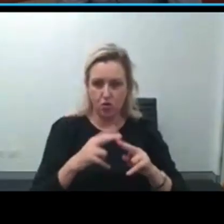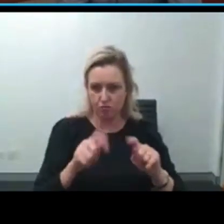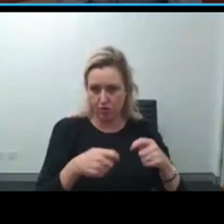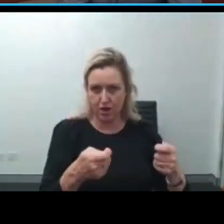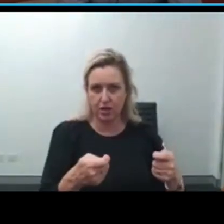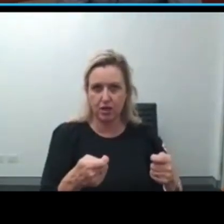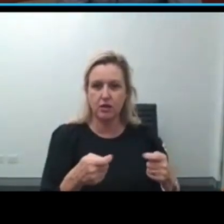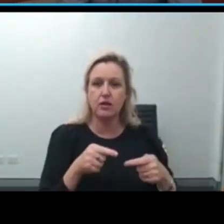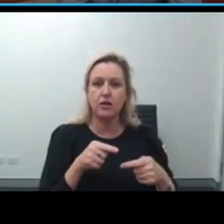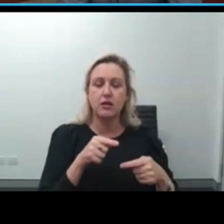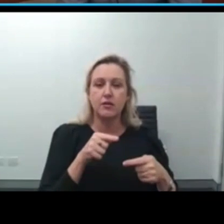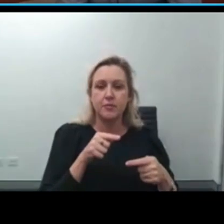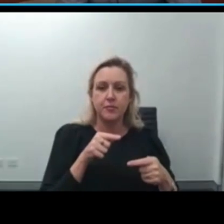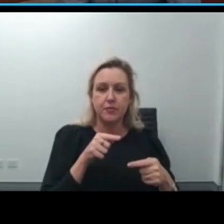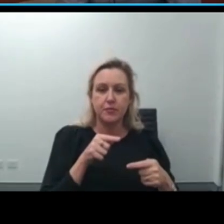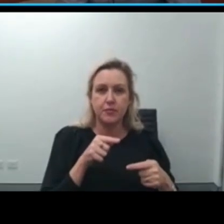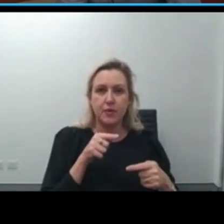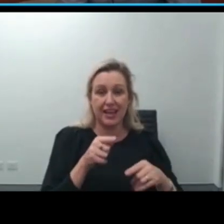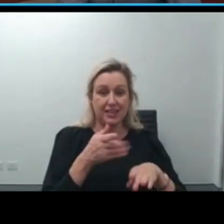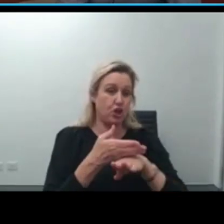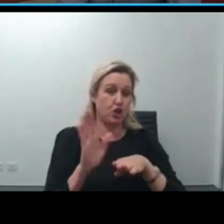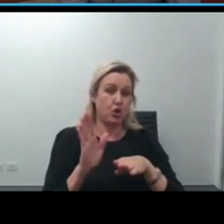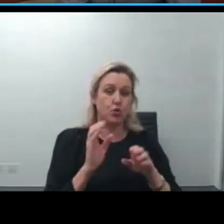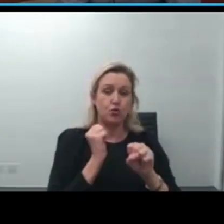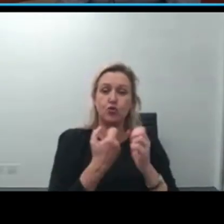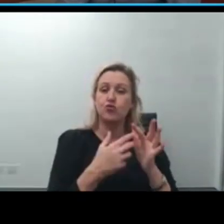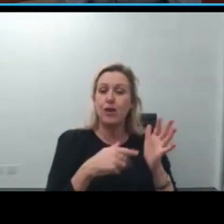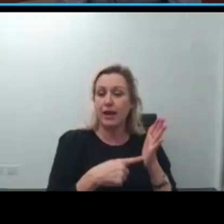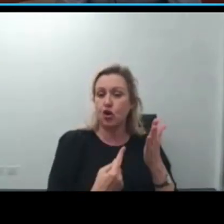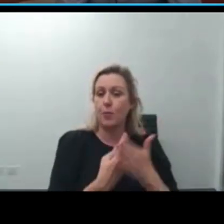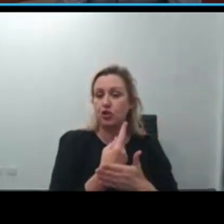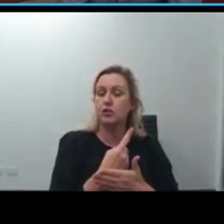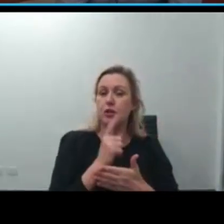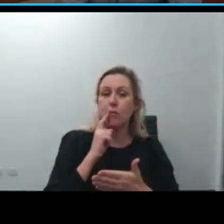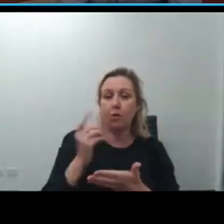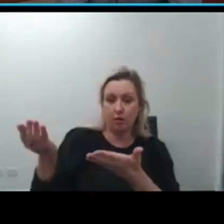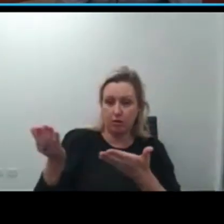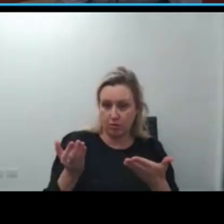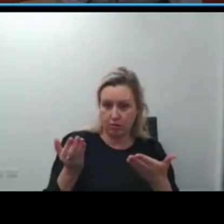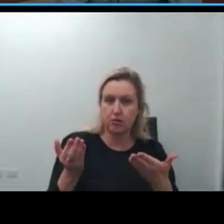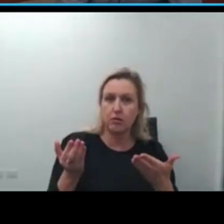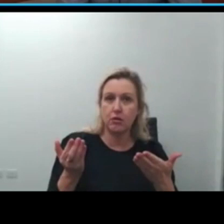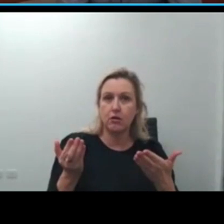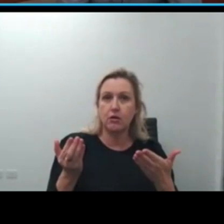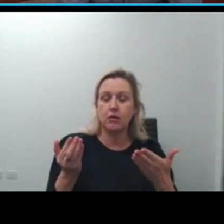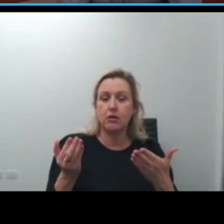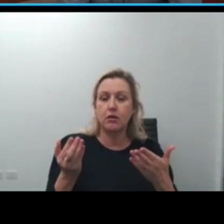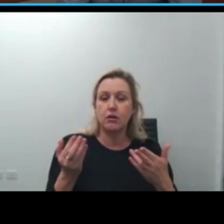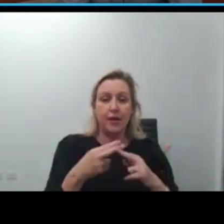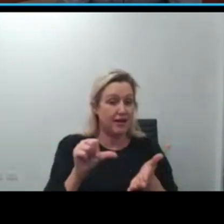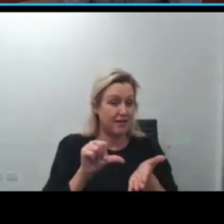It is a new grant opportunity that will come through with funding